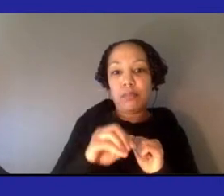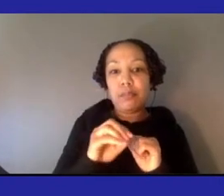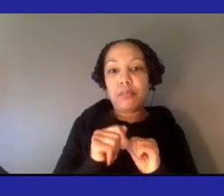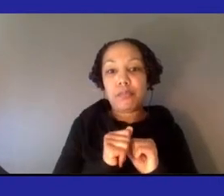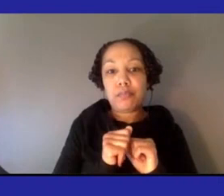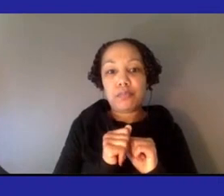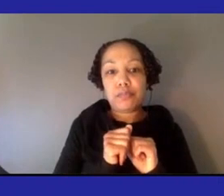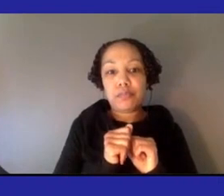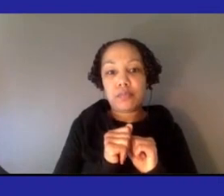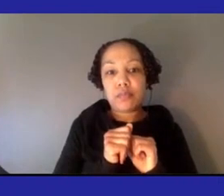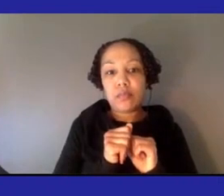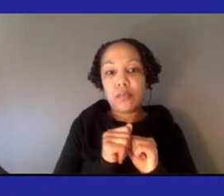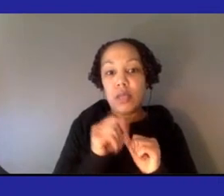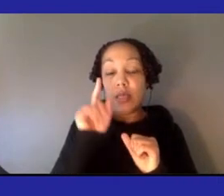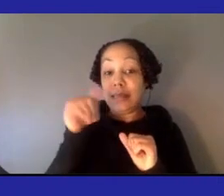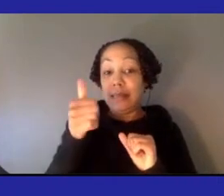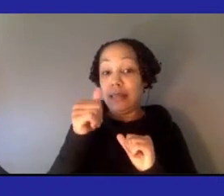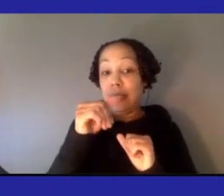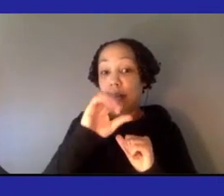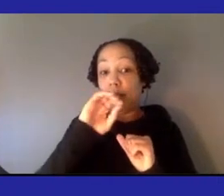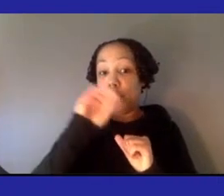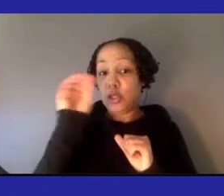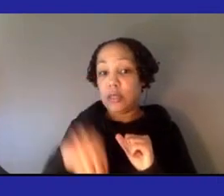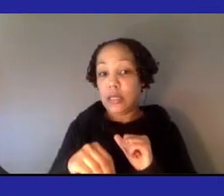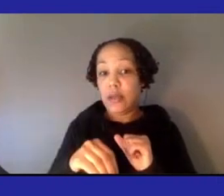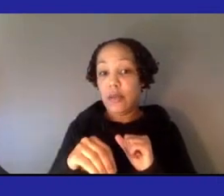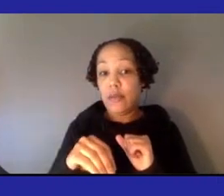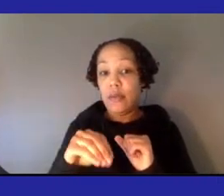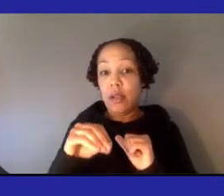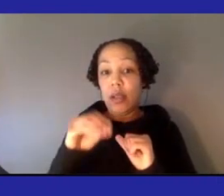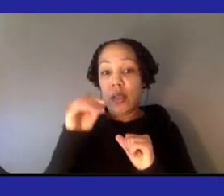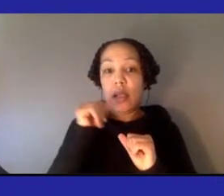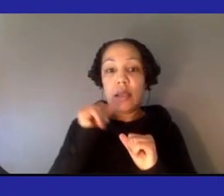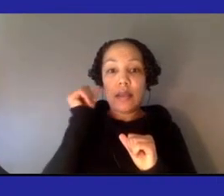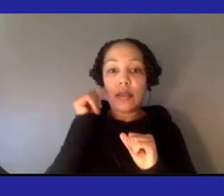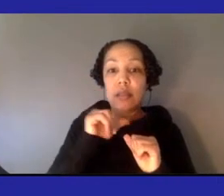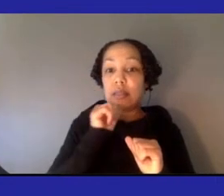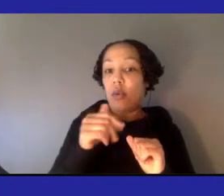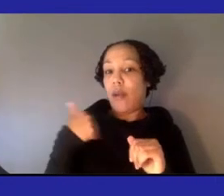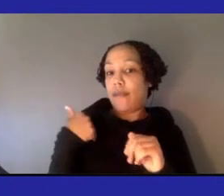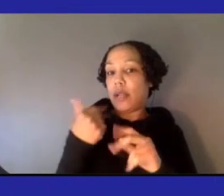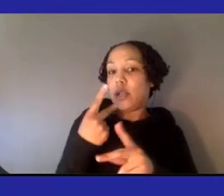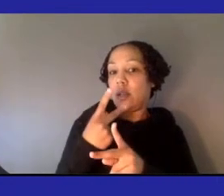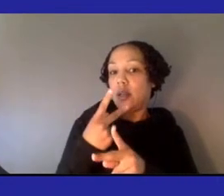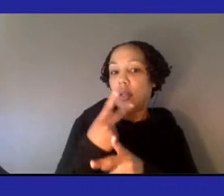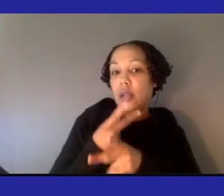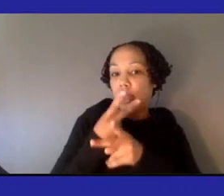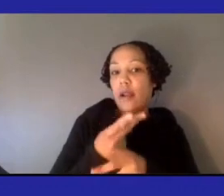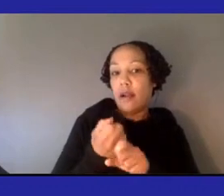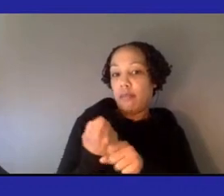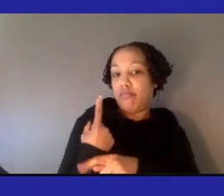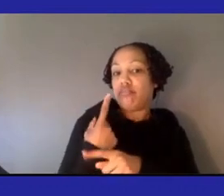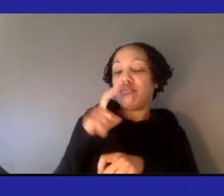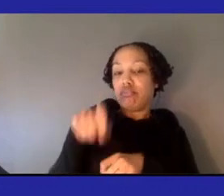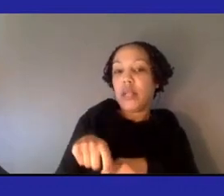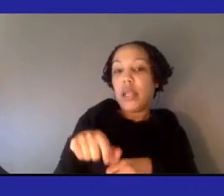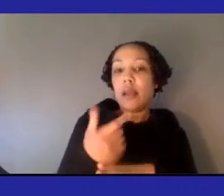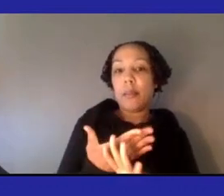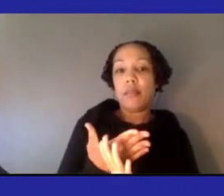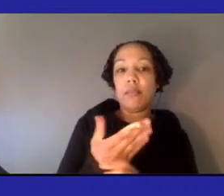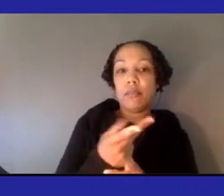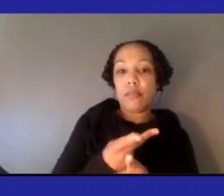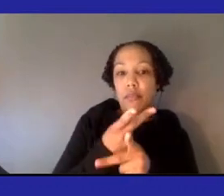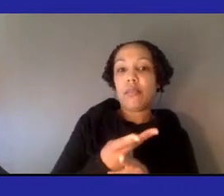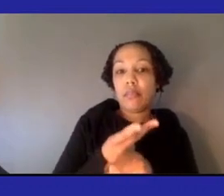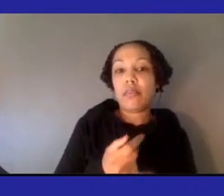we found that 10% of adults reported going without care that they needed the year before. And even more remarkably, avoidable